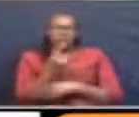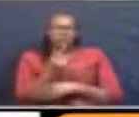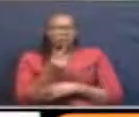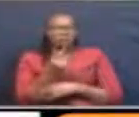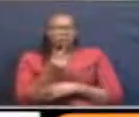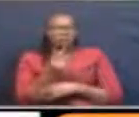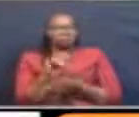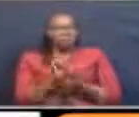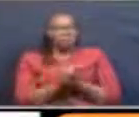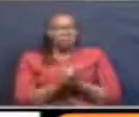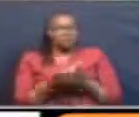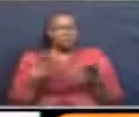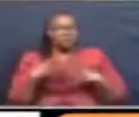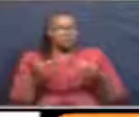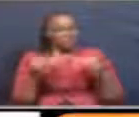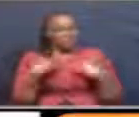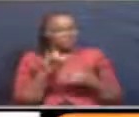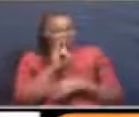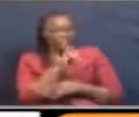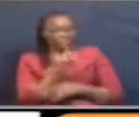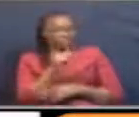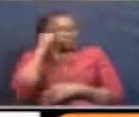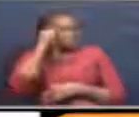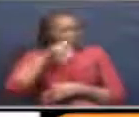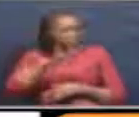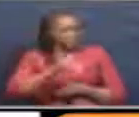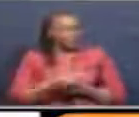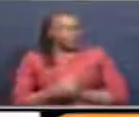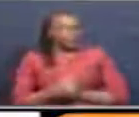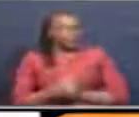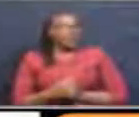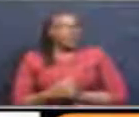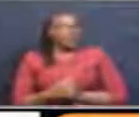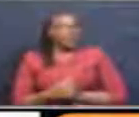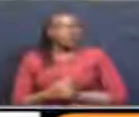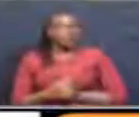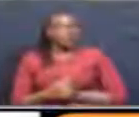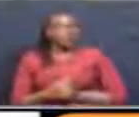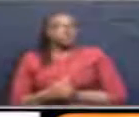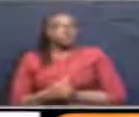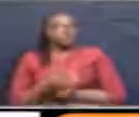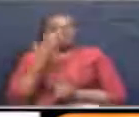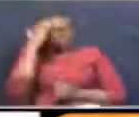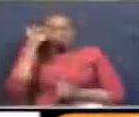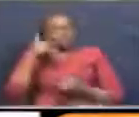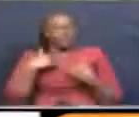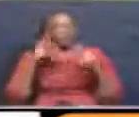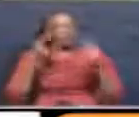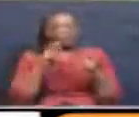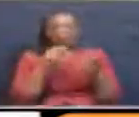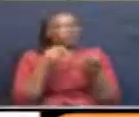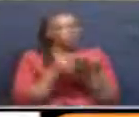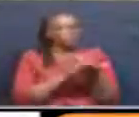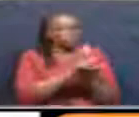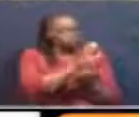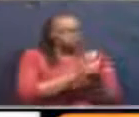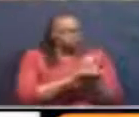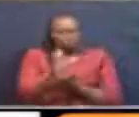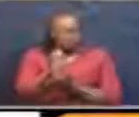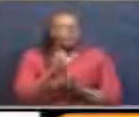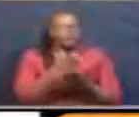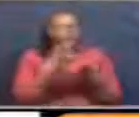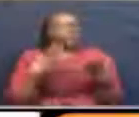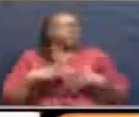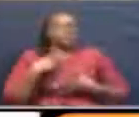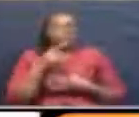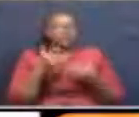the atmosphere is brilliant to do what you're doing. Of course, there's issues about compensating them. And for these people now who